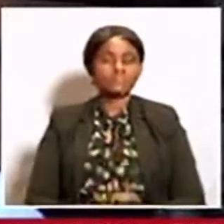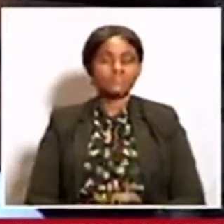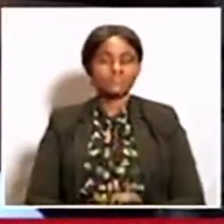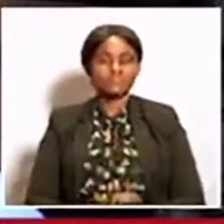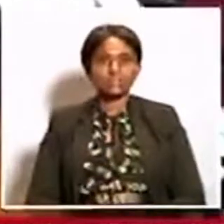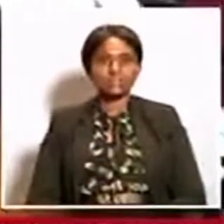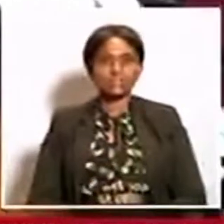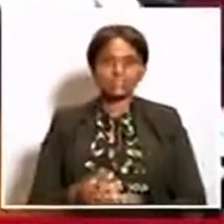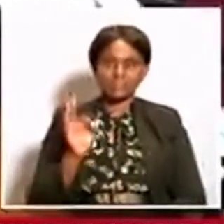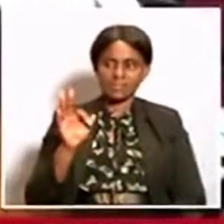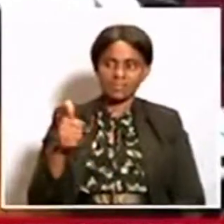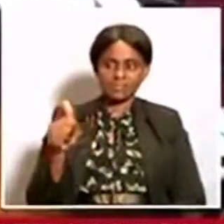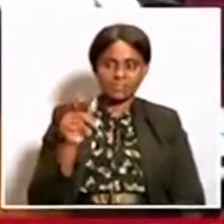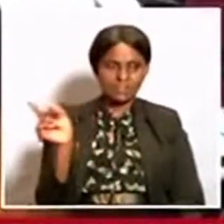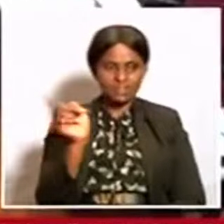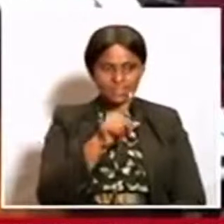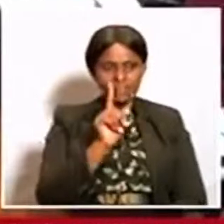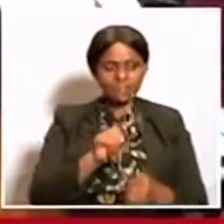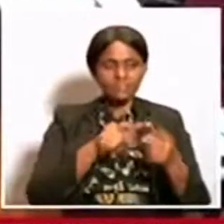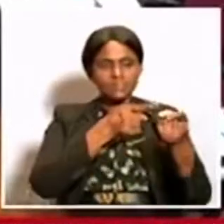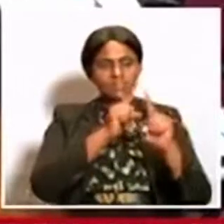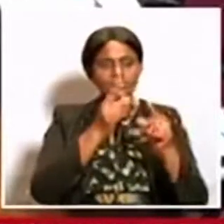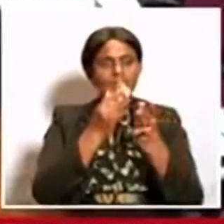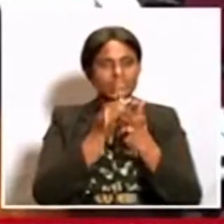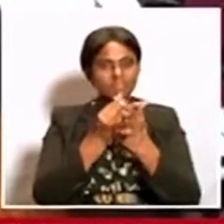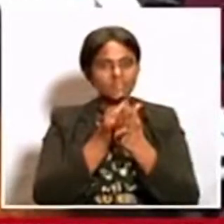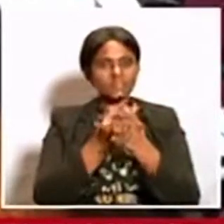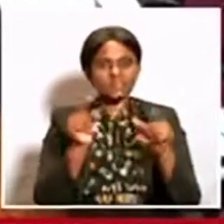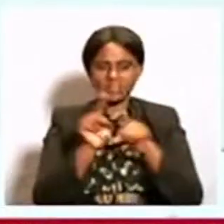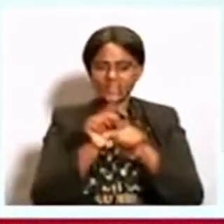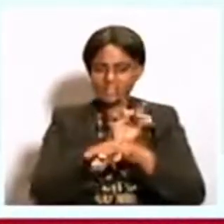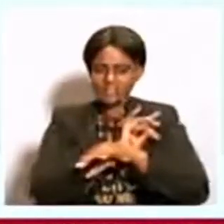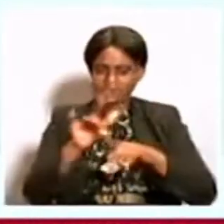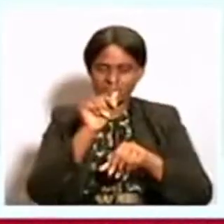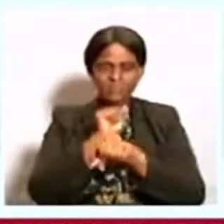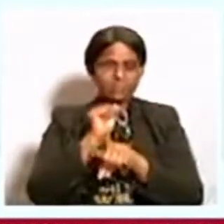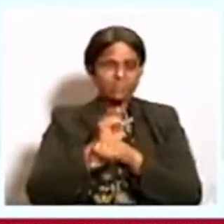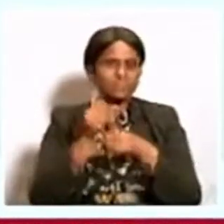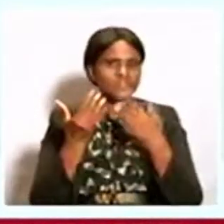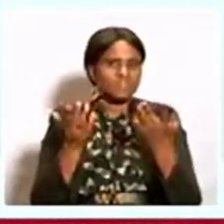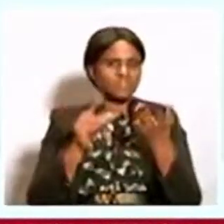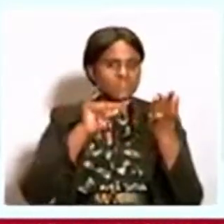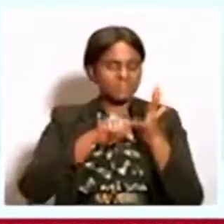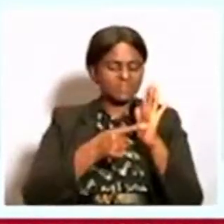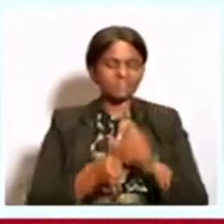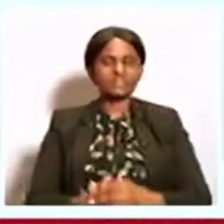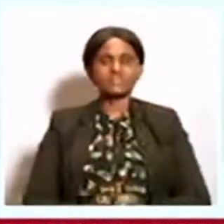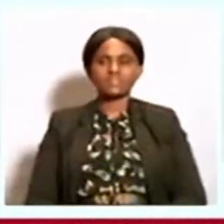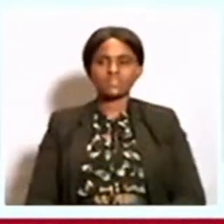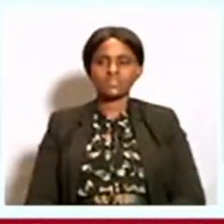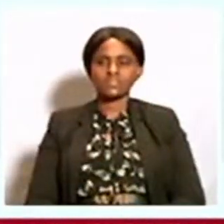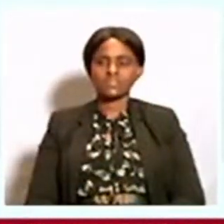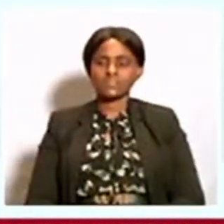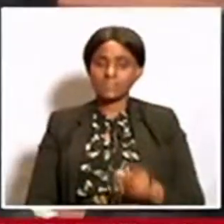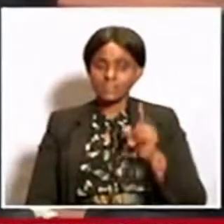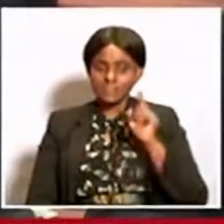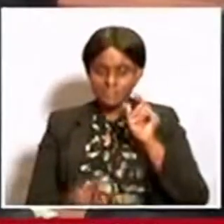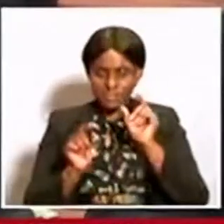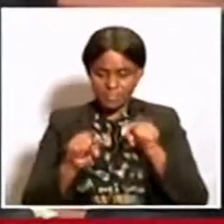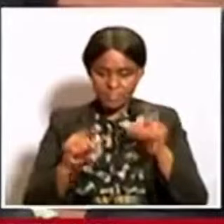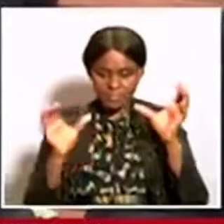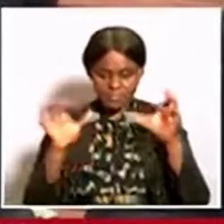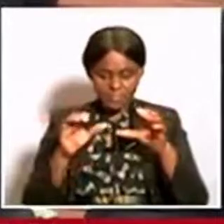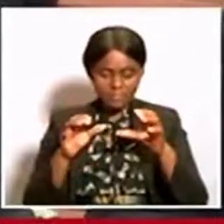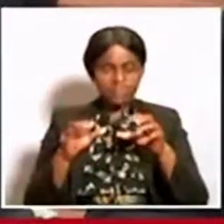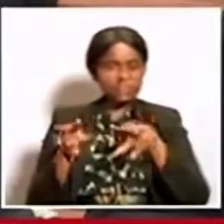had gone on site, but he got the money and did nothing. That's what the report is Another saying. bullet point. Please. This committee is an